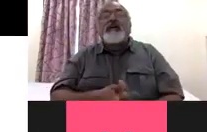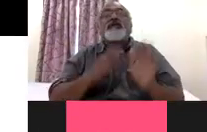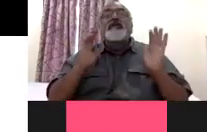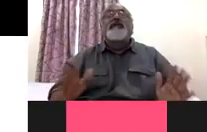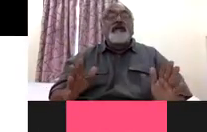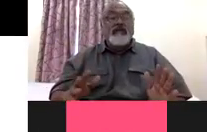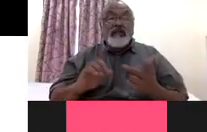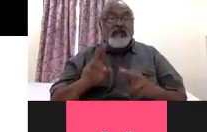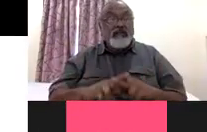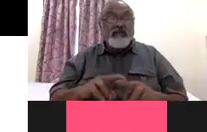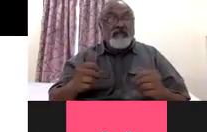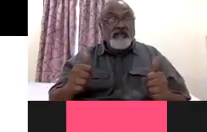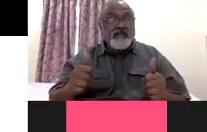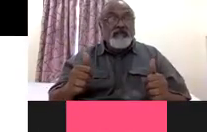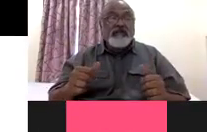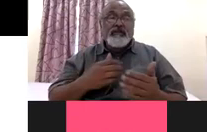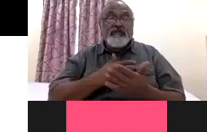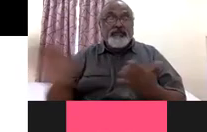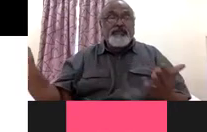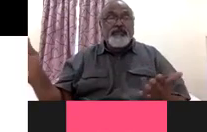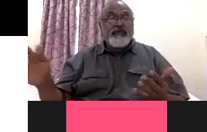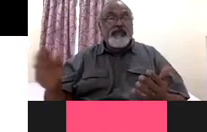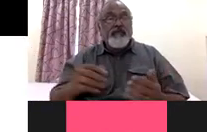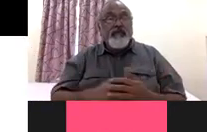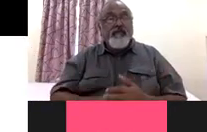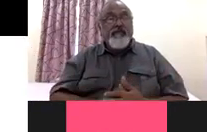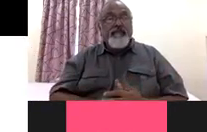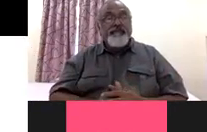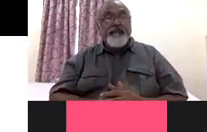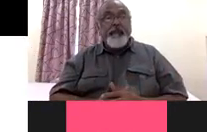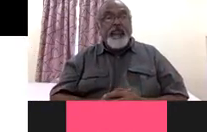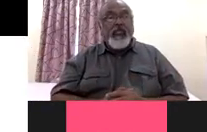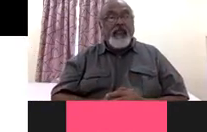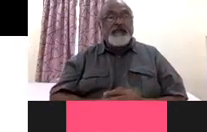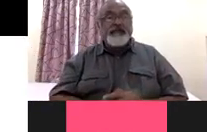are paying attention to this particular requirement, and